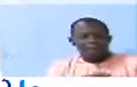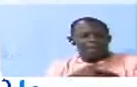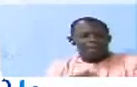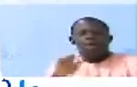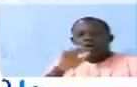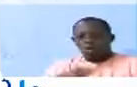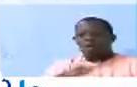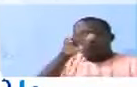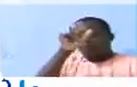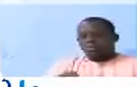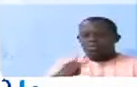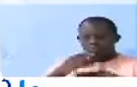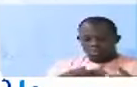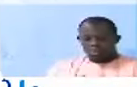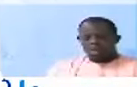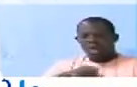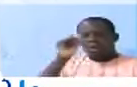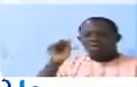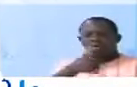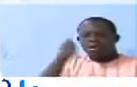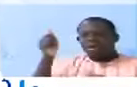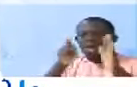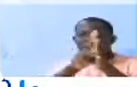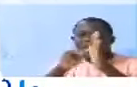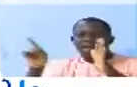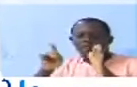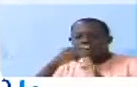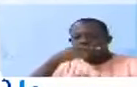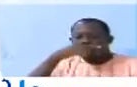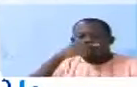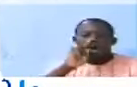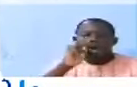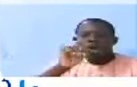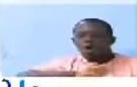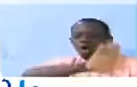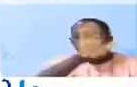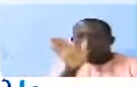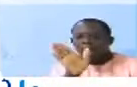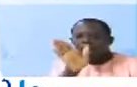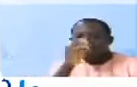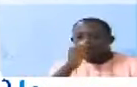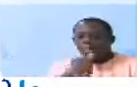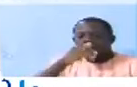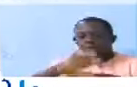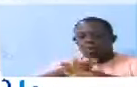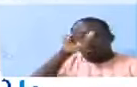people. And there was another type of medication, white in color. They will apply that on your skin.